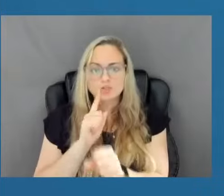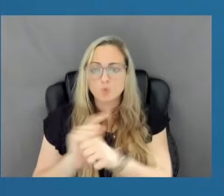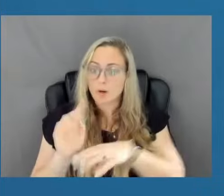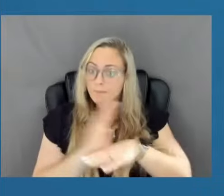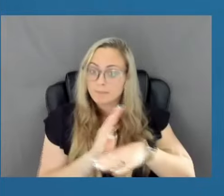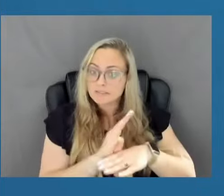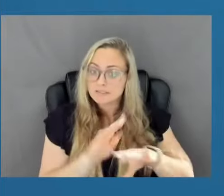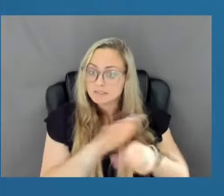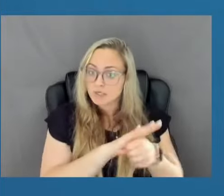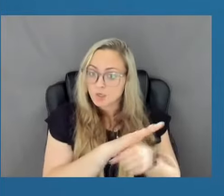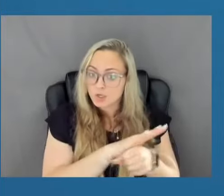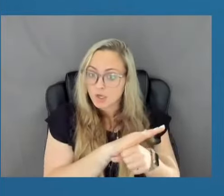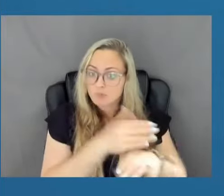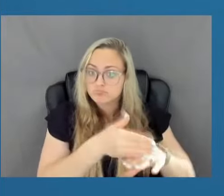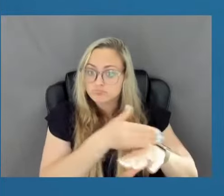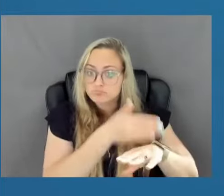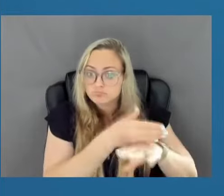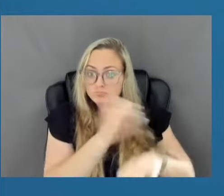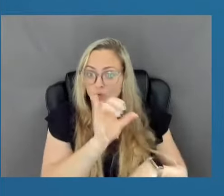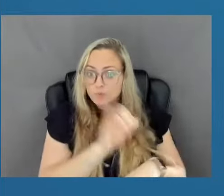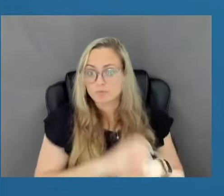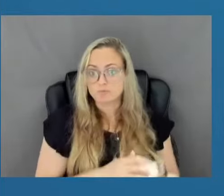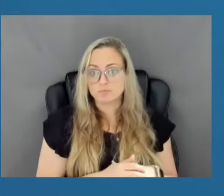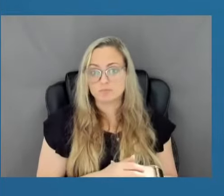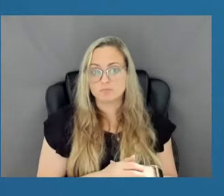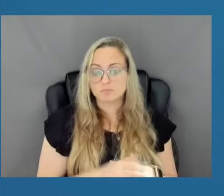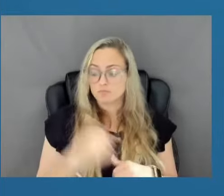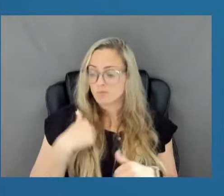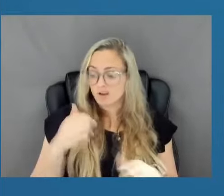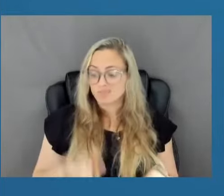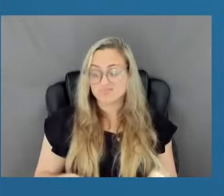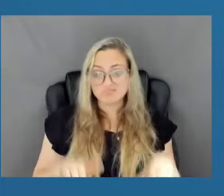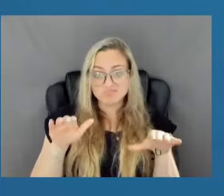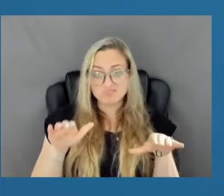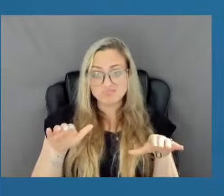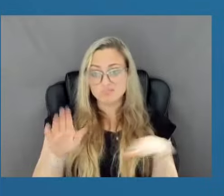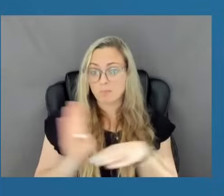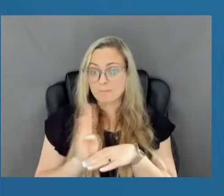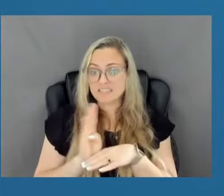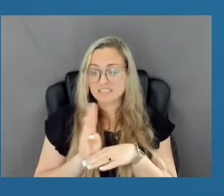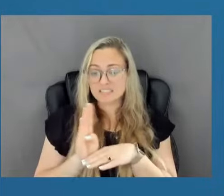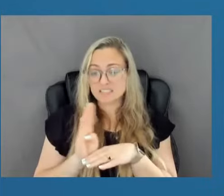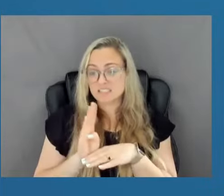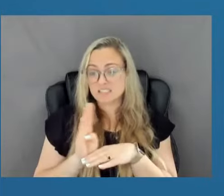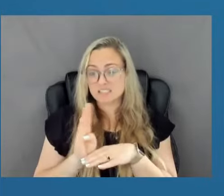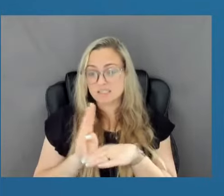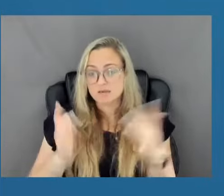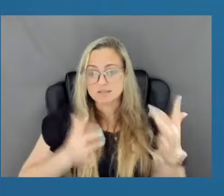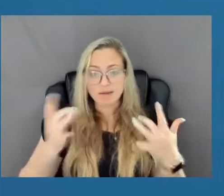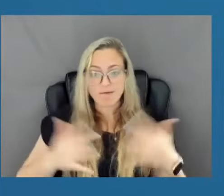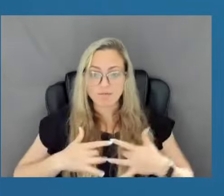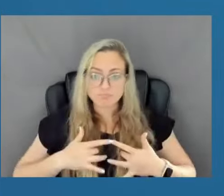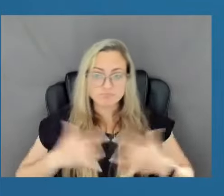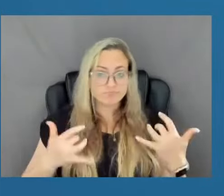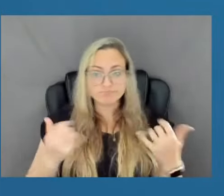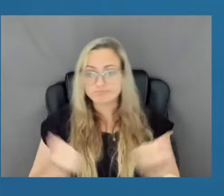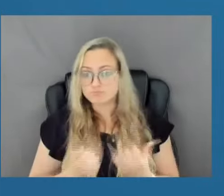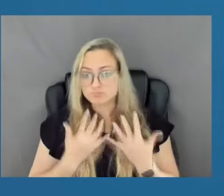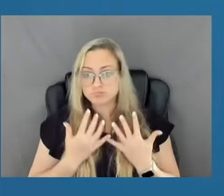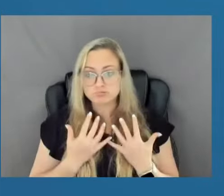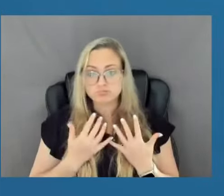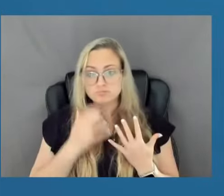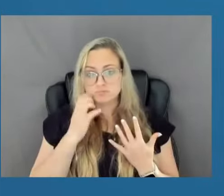districts, which when I grew up were so busy, so vibrant. Go over the Broadway market, you didn't just come